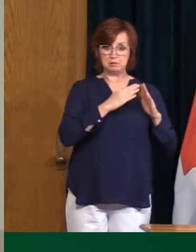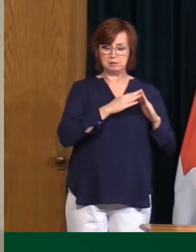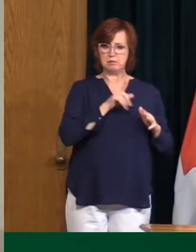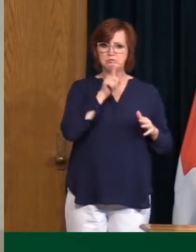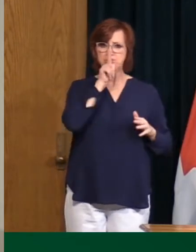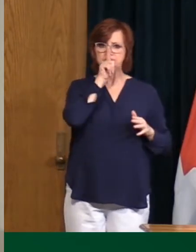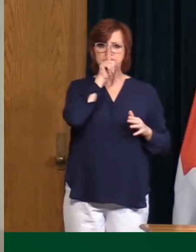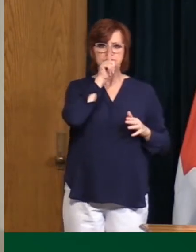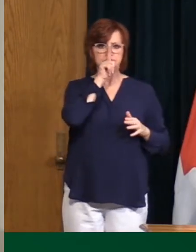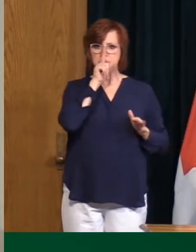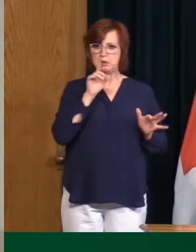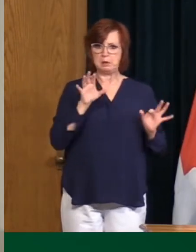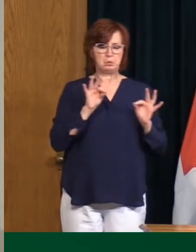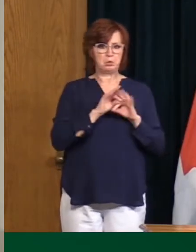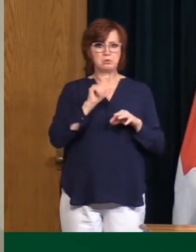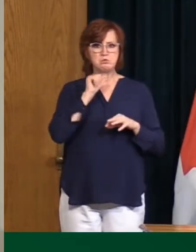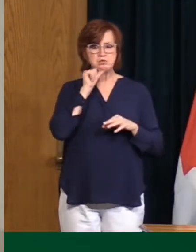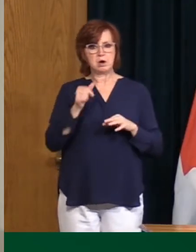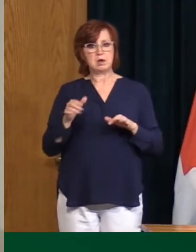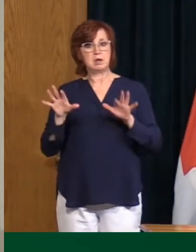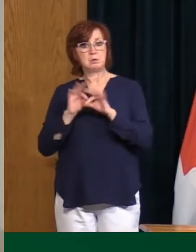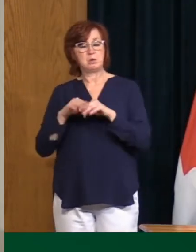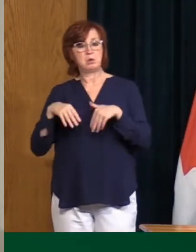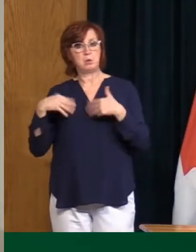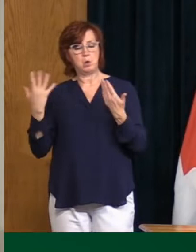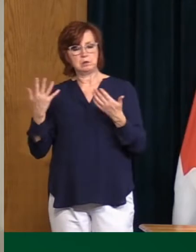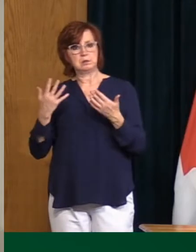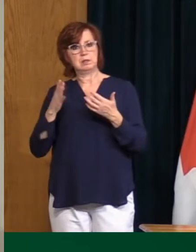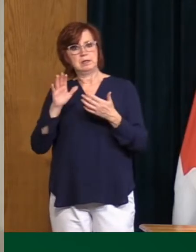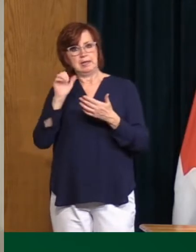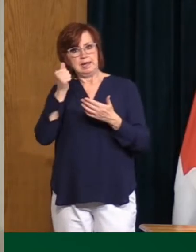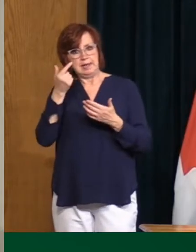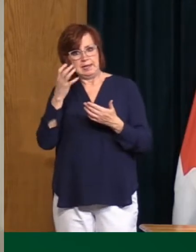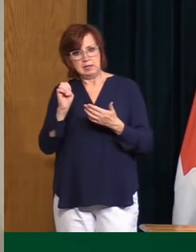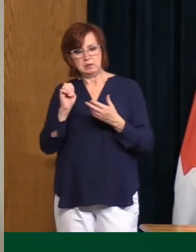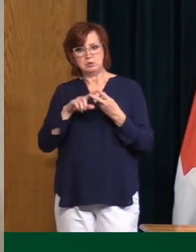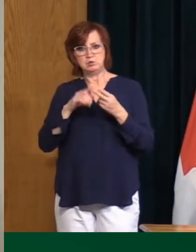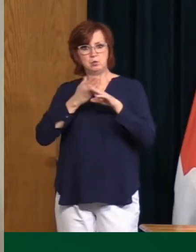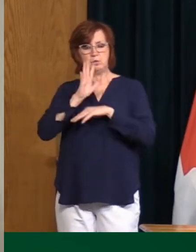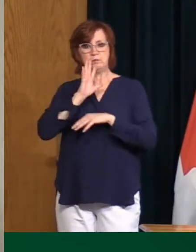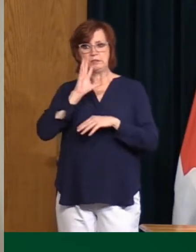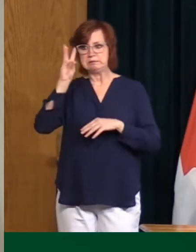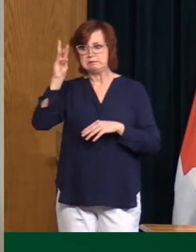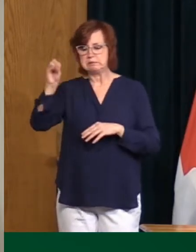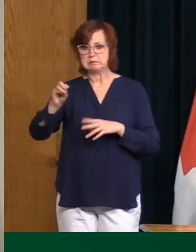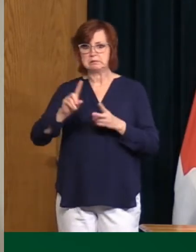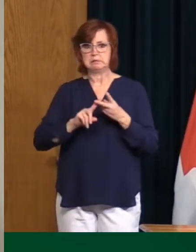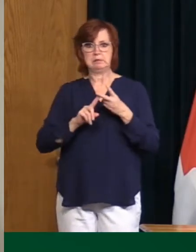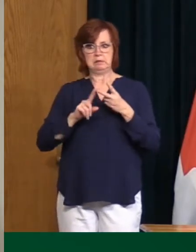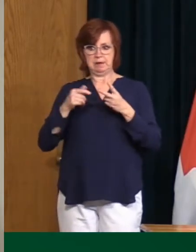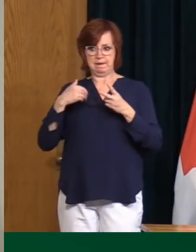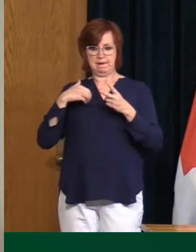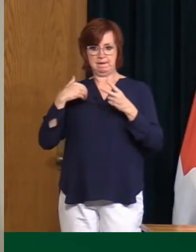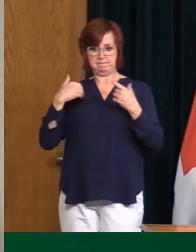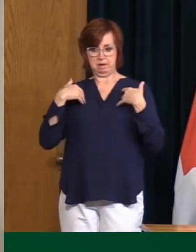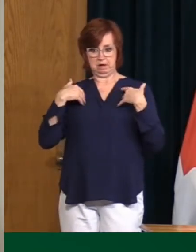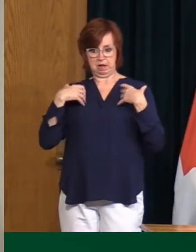homes, people in our households who may be older or may have underlying risk factors. So I think those are the principles that we need to